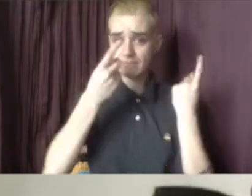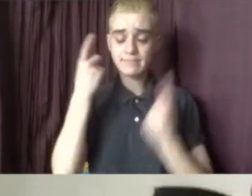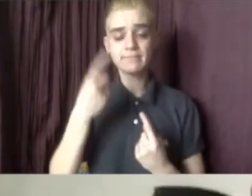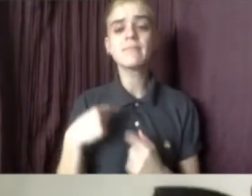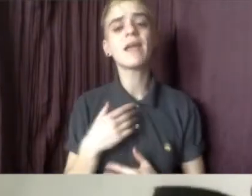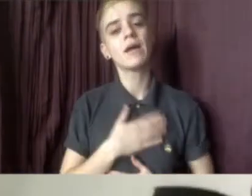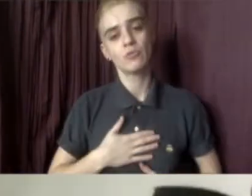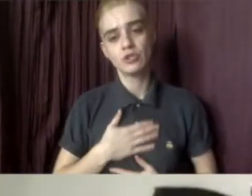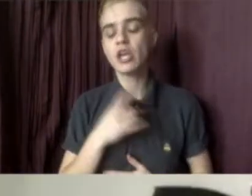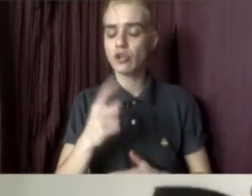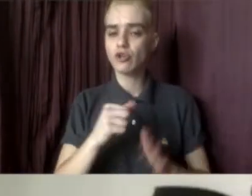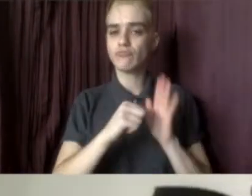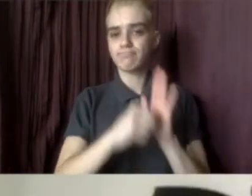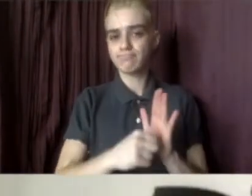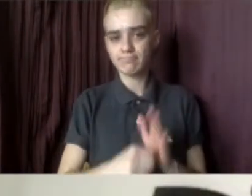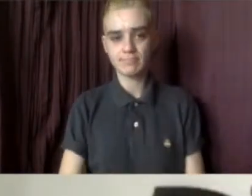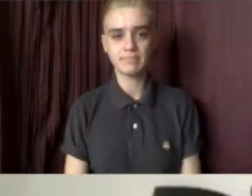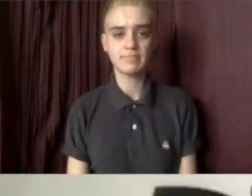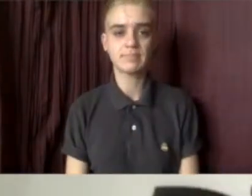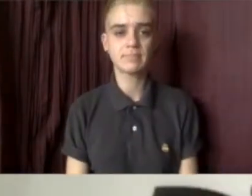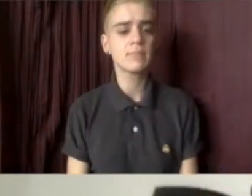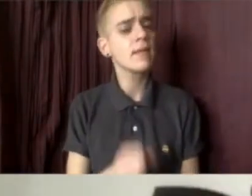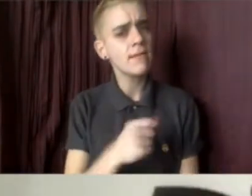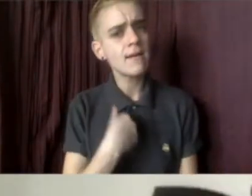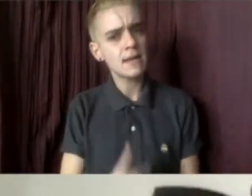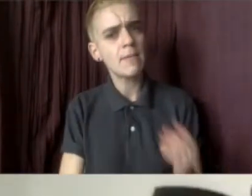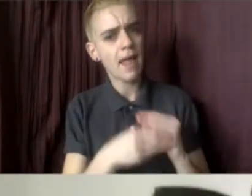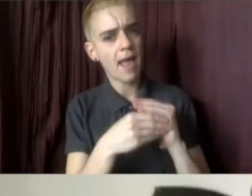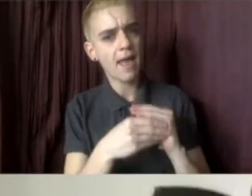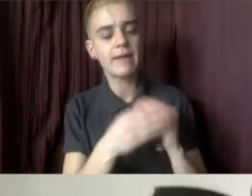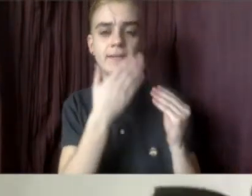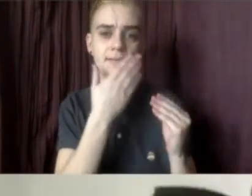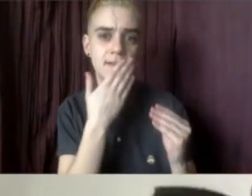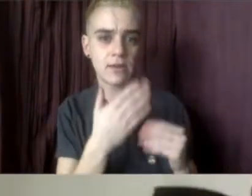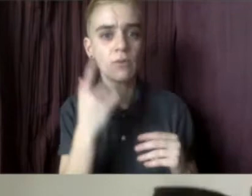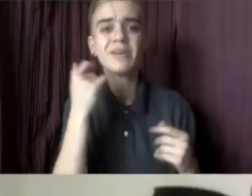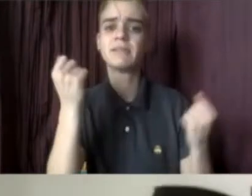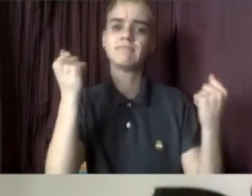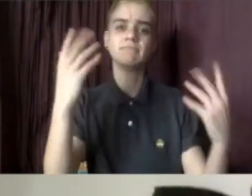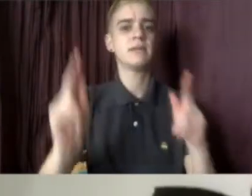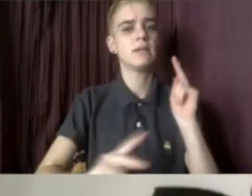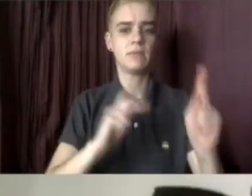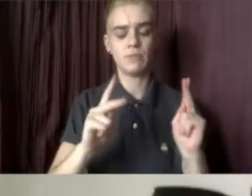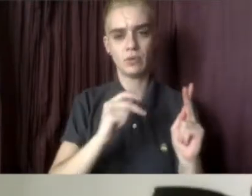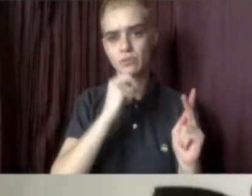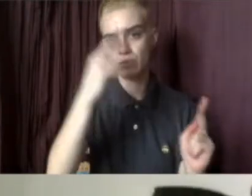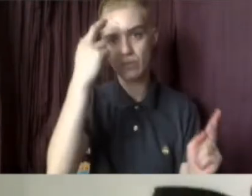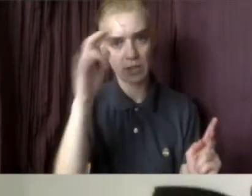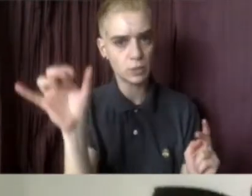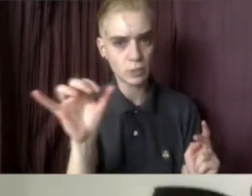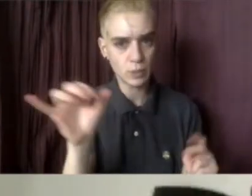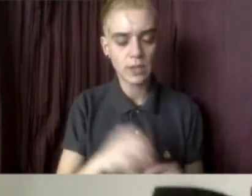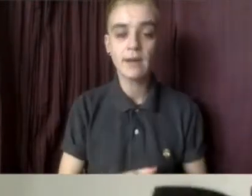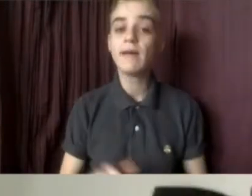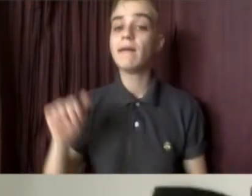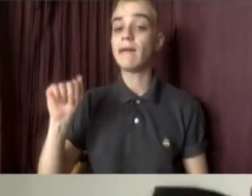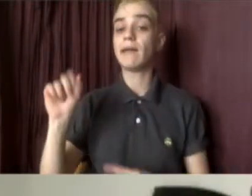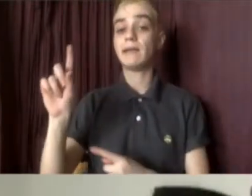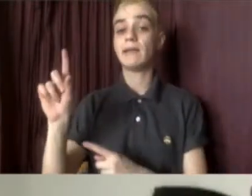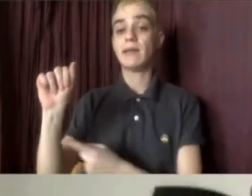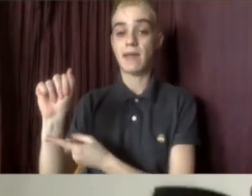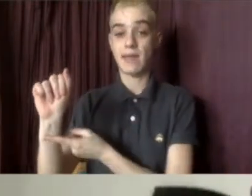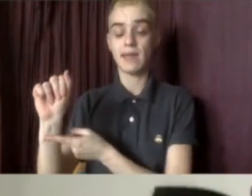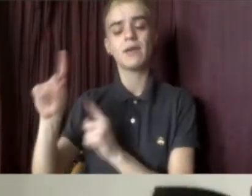then. My grandmother had a disability, so she helped out with the ADA. Faith-based organizations asked to be exempt from the